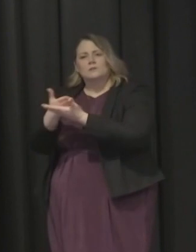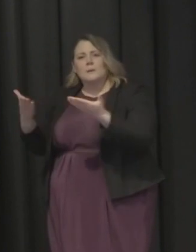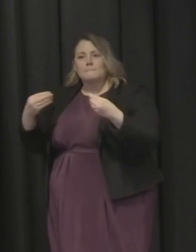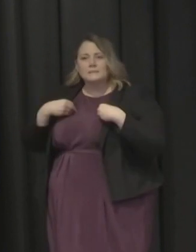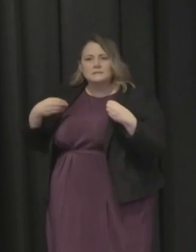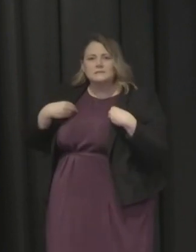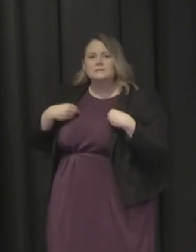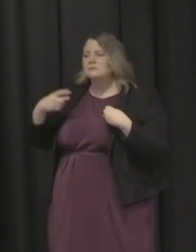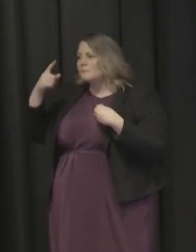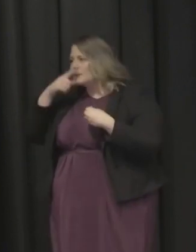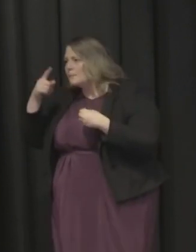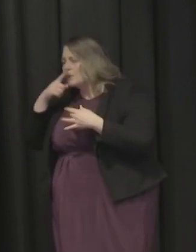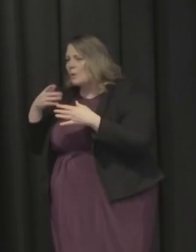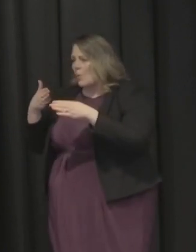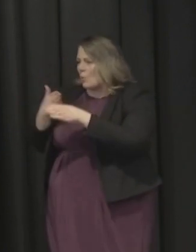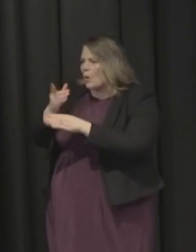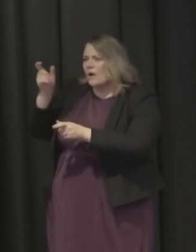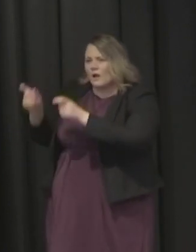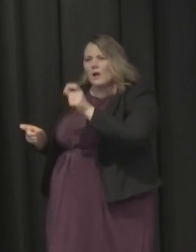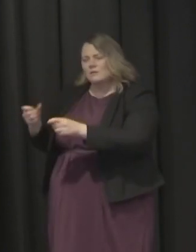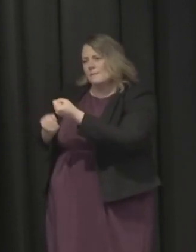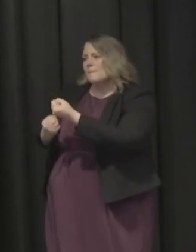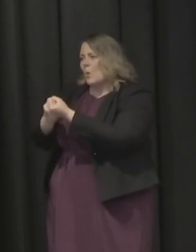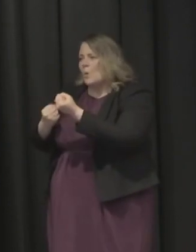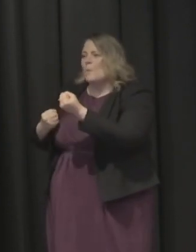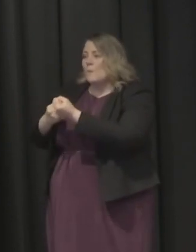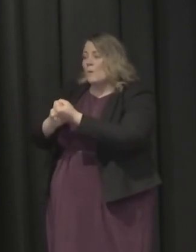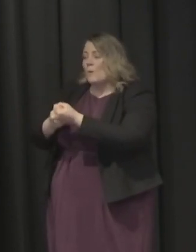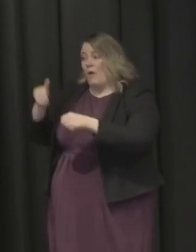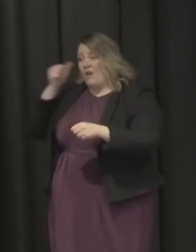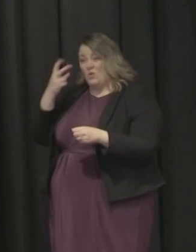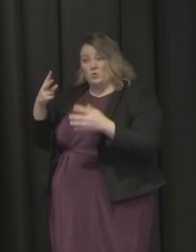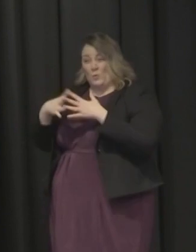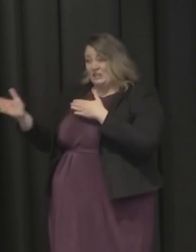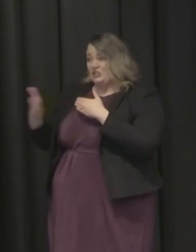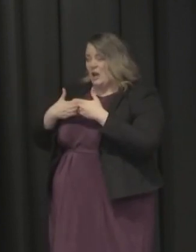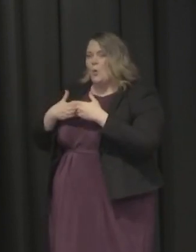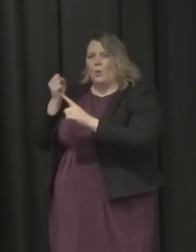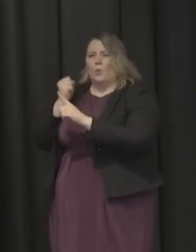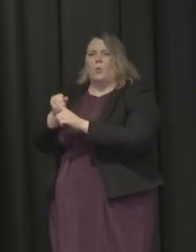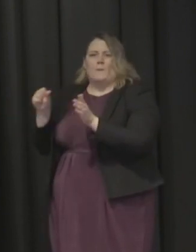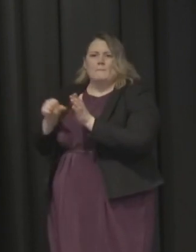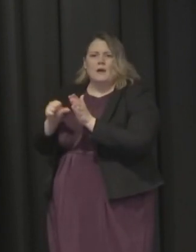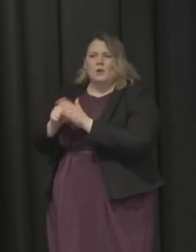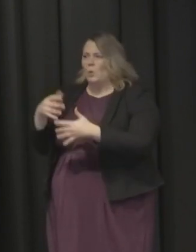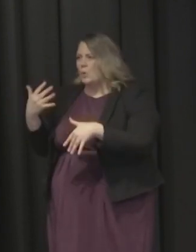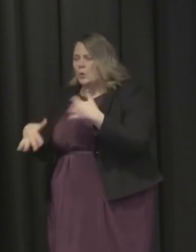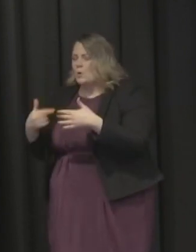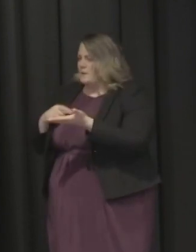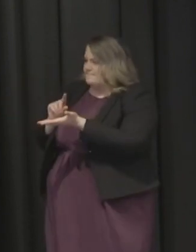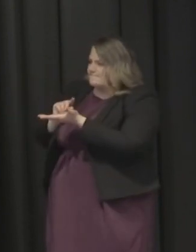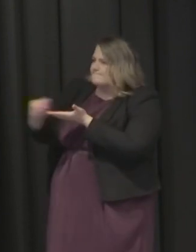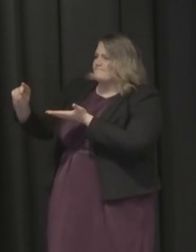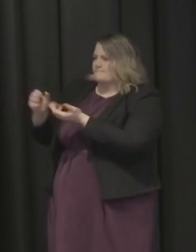we're talking about standing behind an industry that needs support. So data released yesterday shows that New South